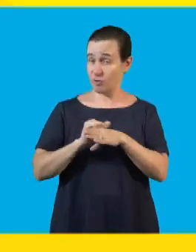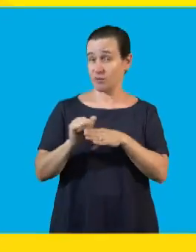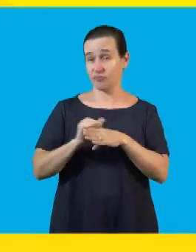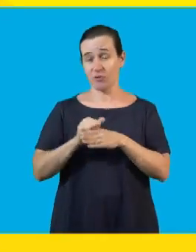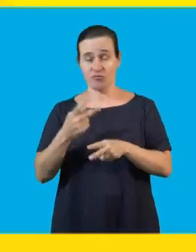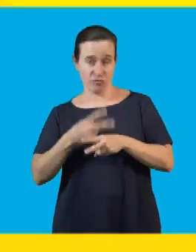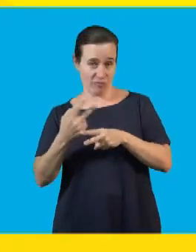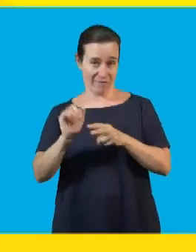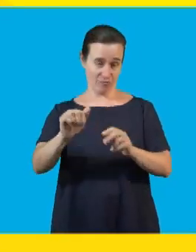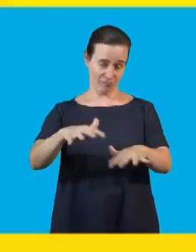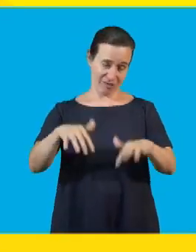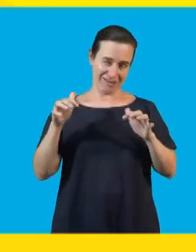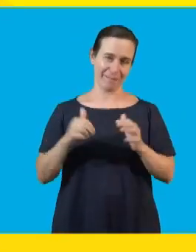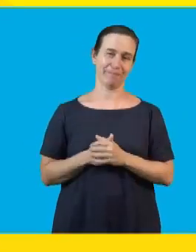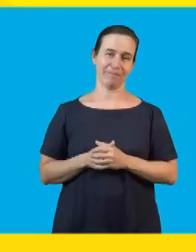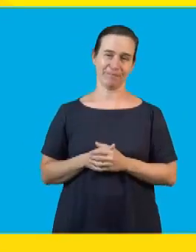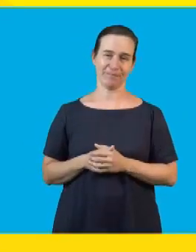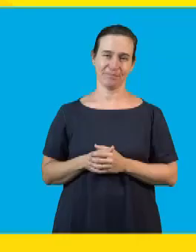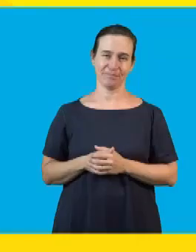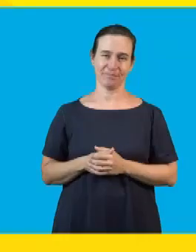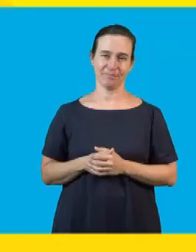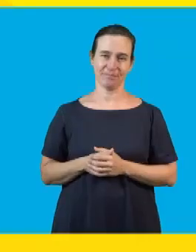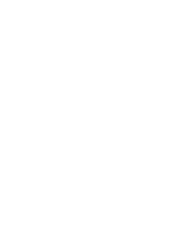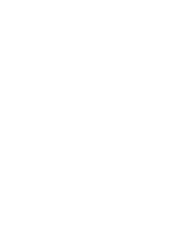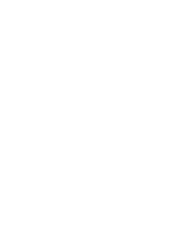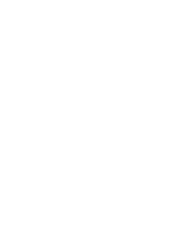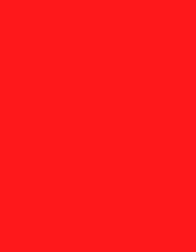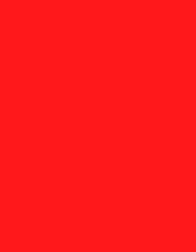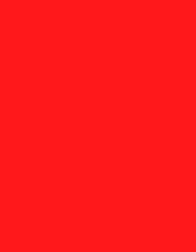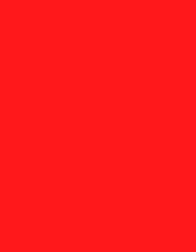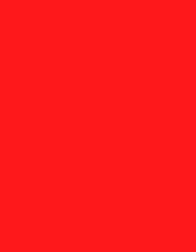in all your practice and preparation for examinations.